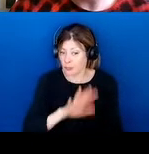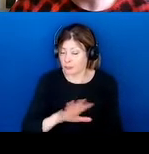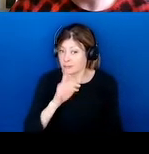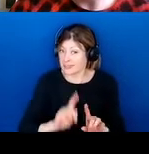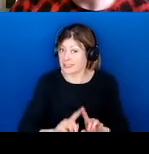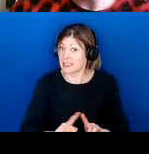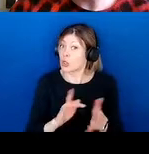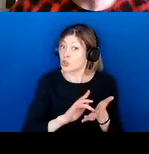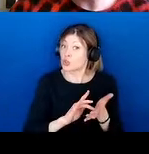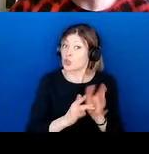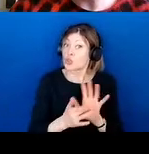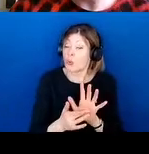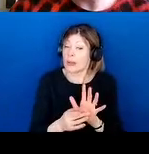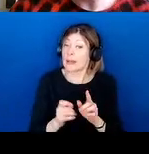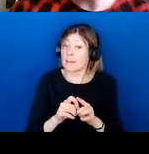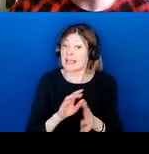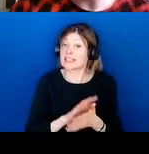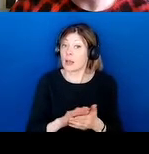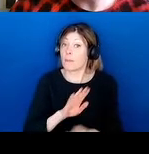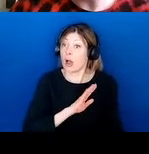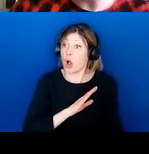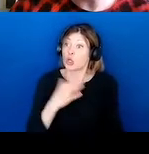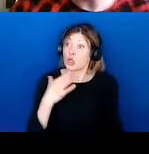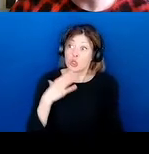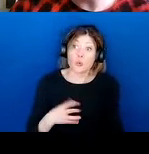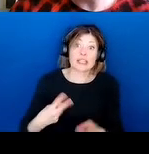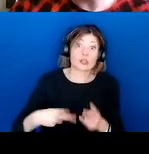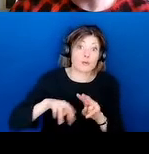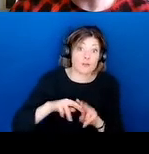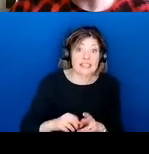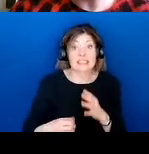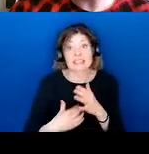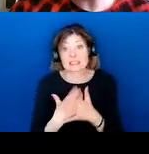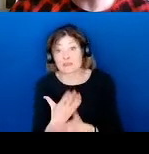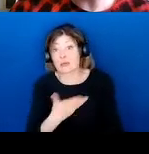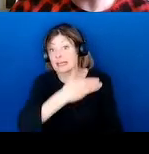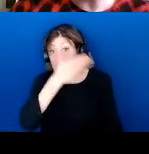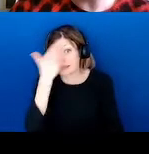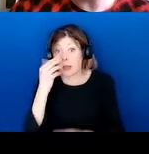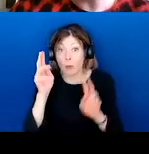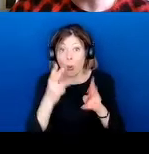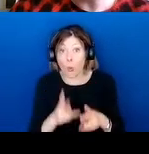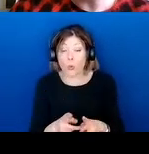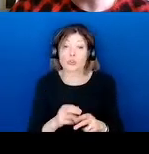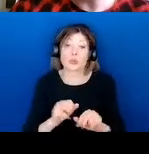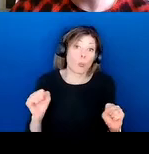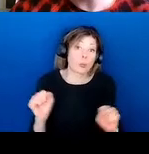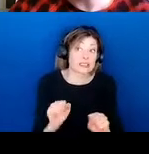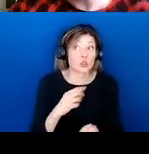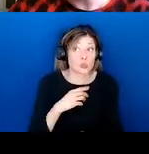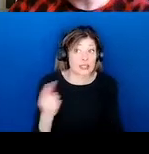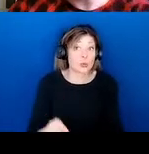illustrating the fact that you need to visit Painshill in every season and you'll always see something new.